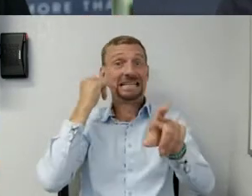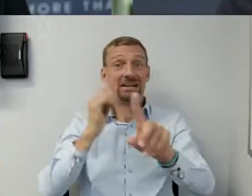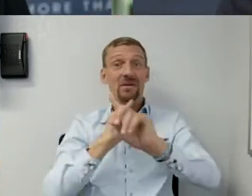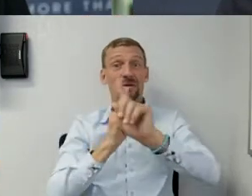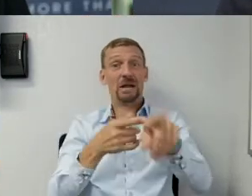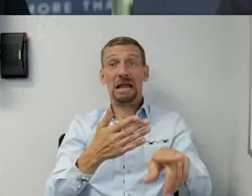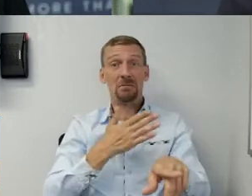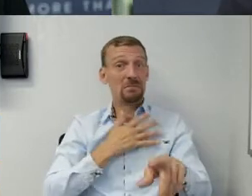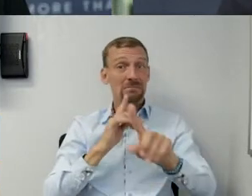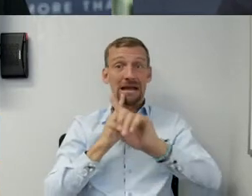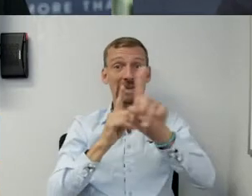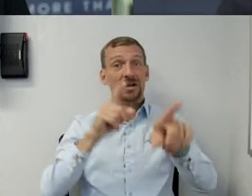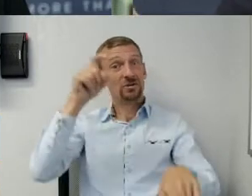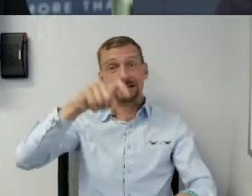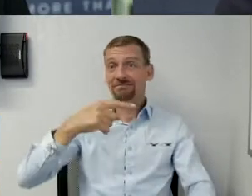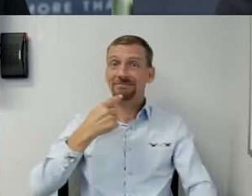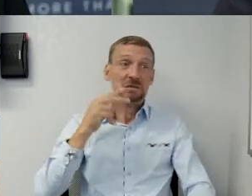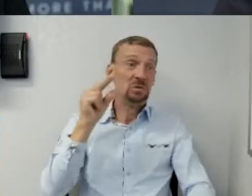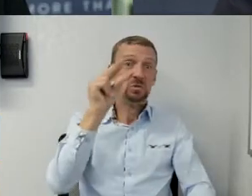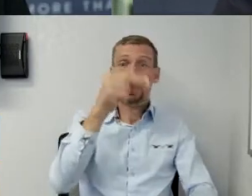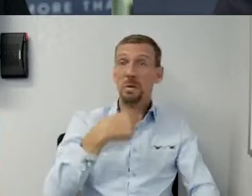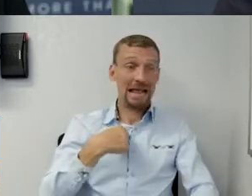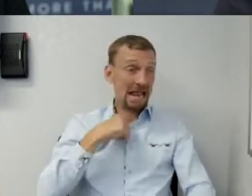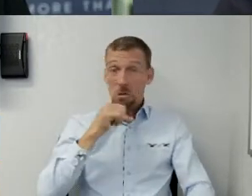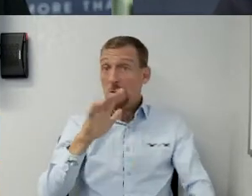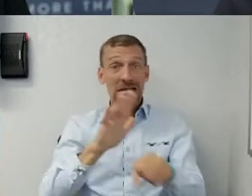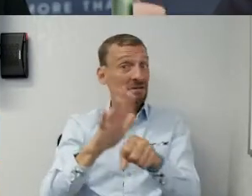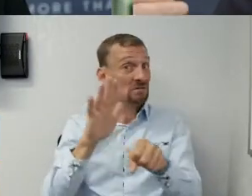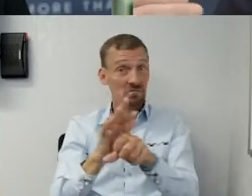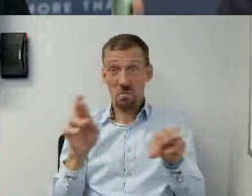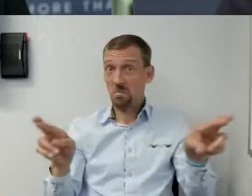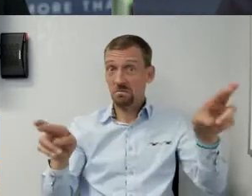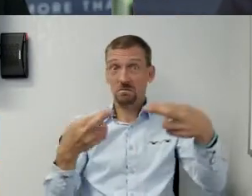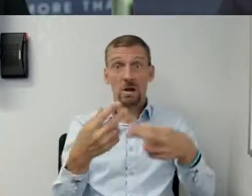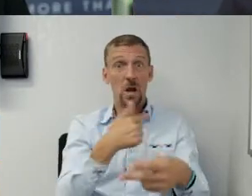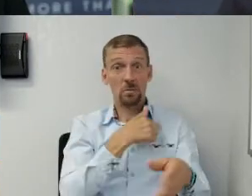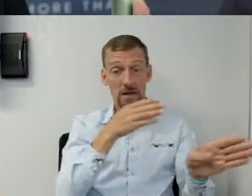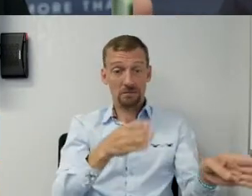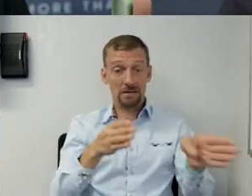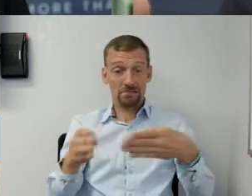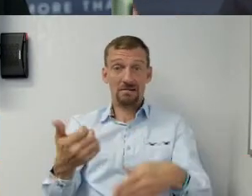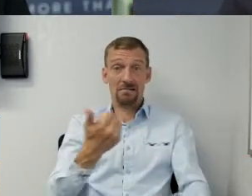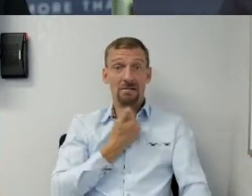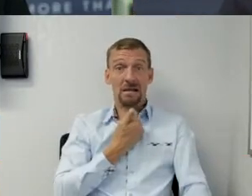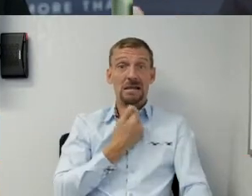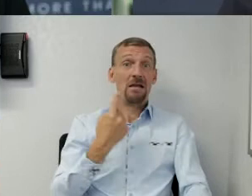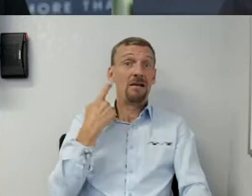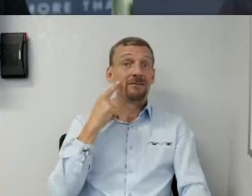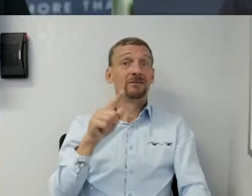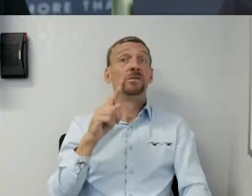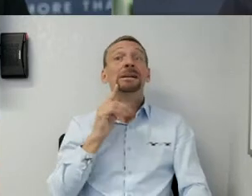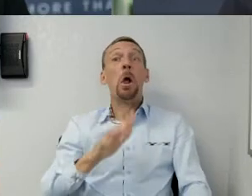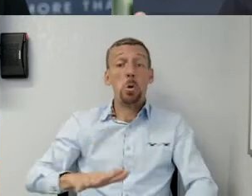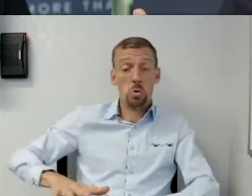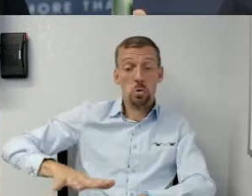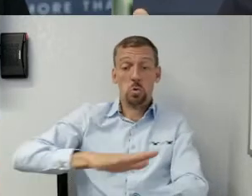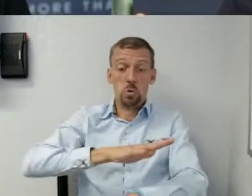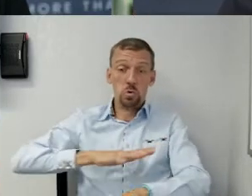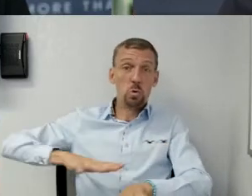be no. We don't have the room. We're preparing ourselves for potentially a